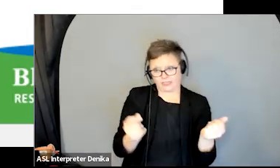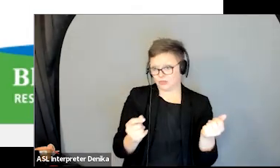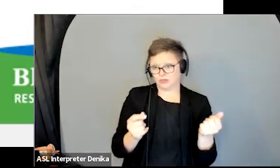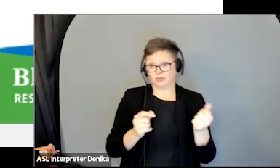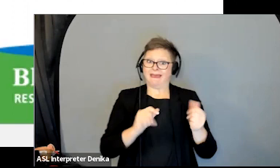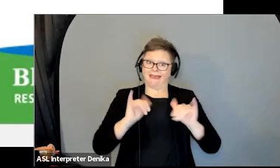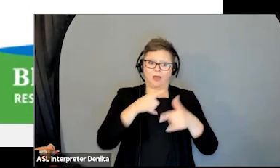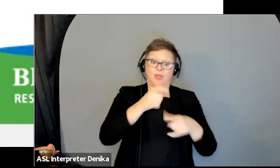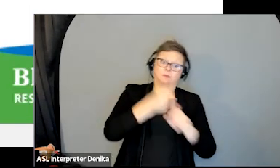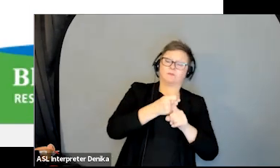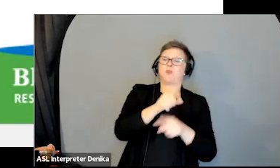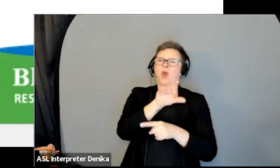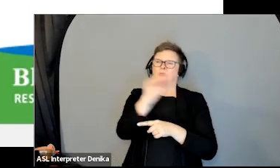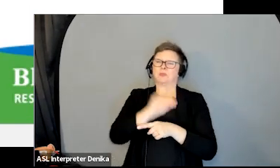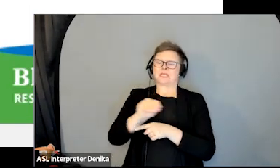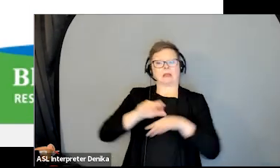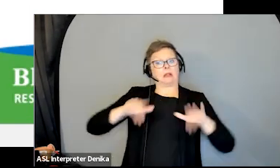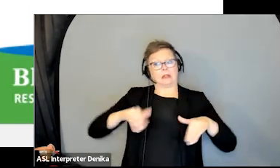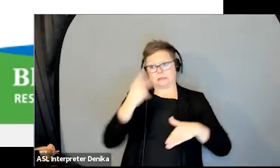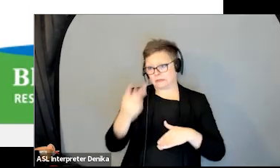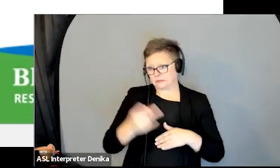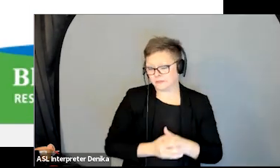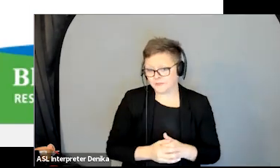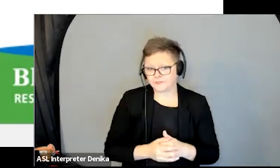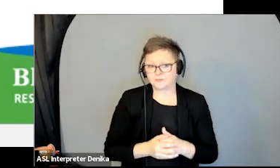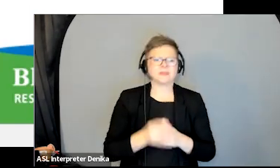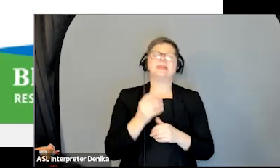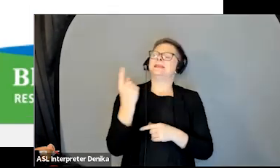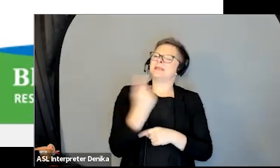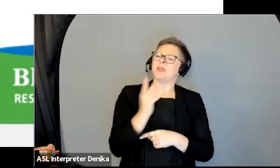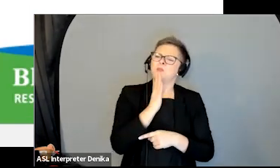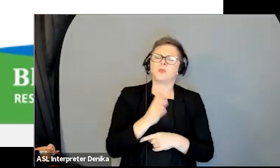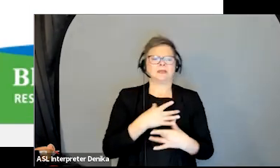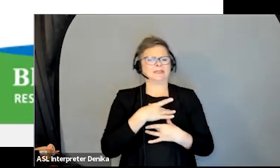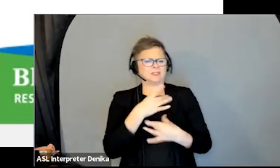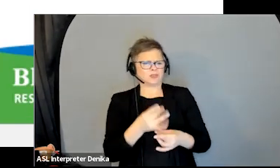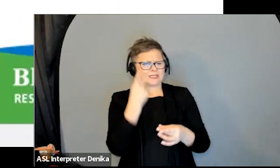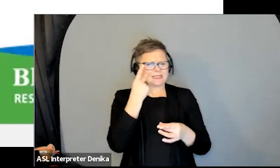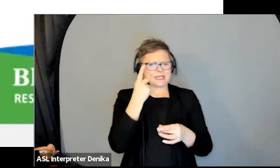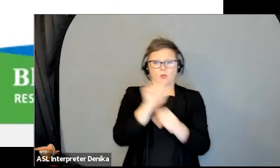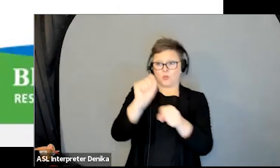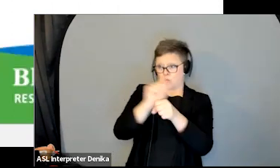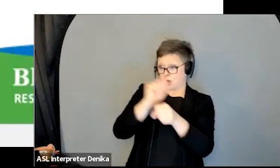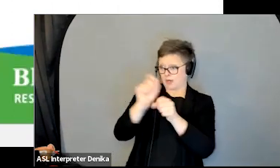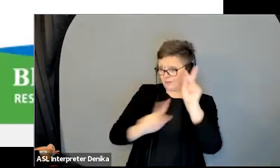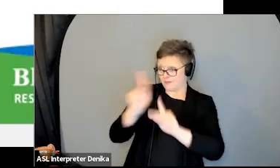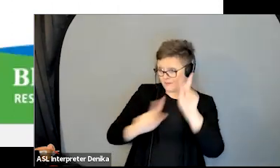seen. So one of the interesting phenomena that would be worth following is the presence among the working population of long COVID, which may potentially